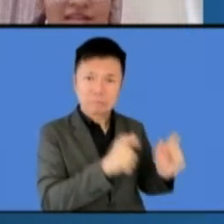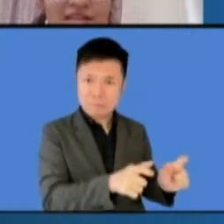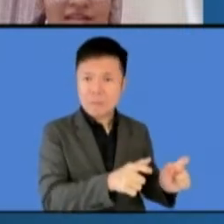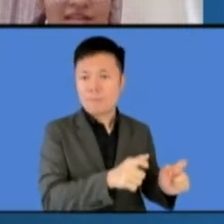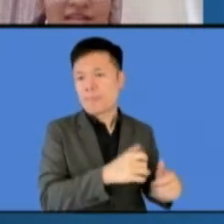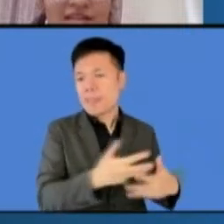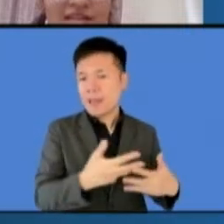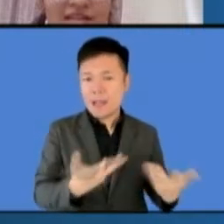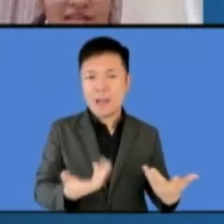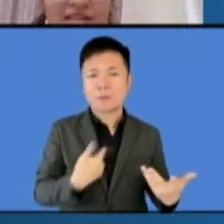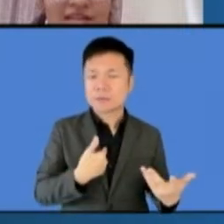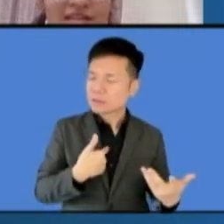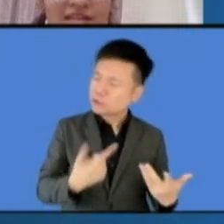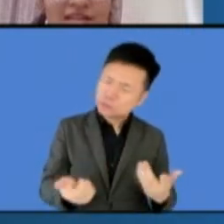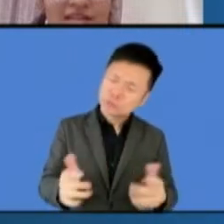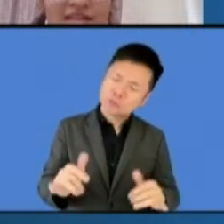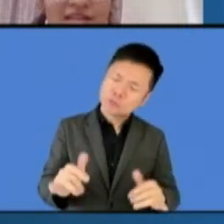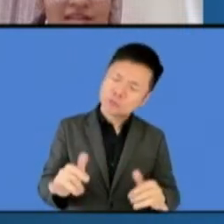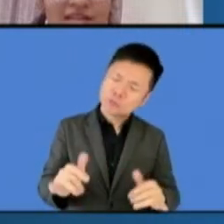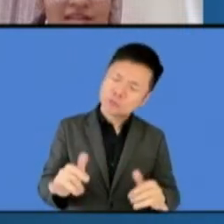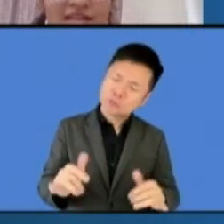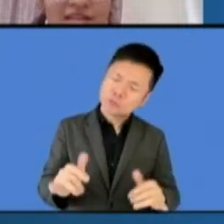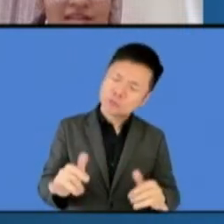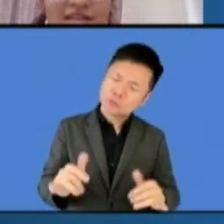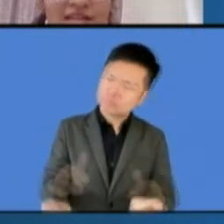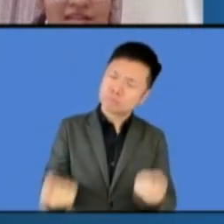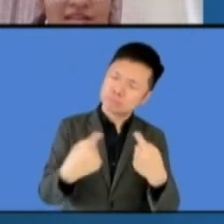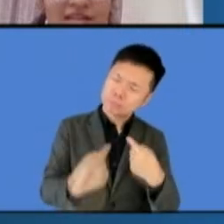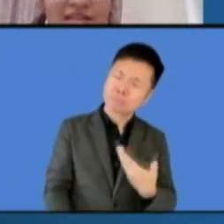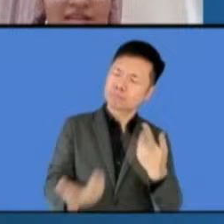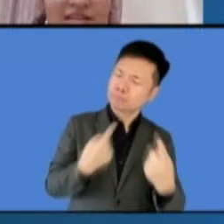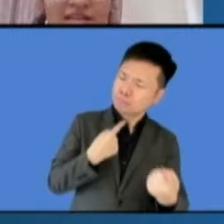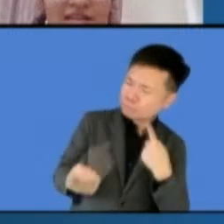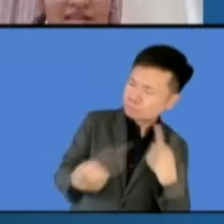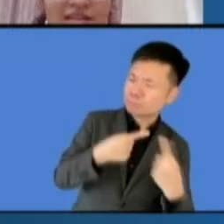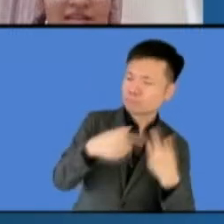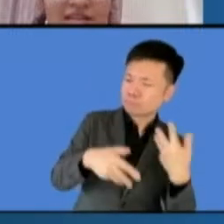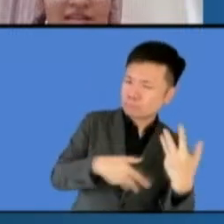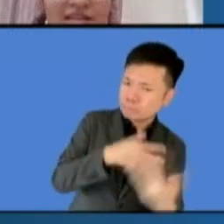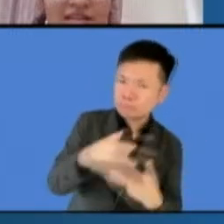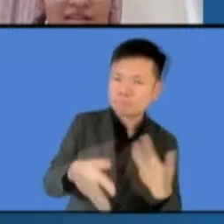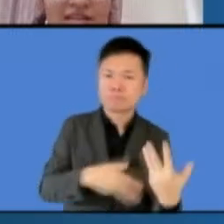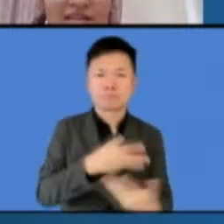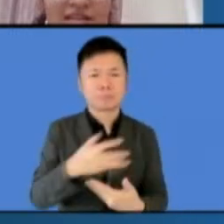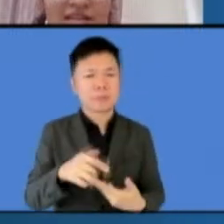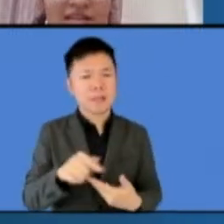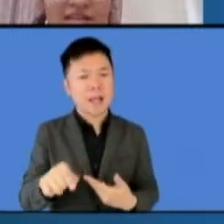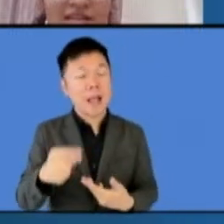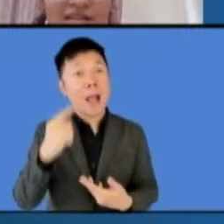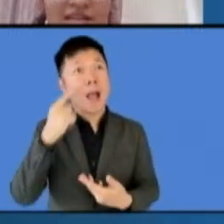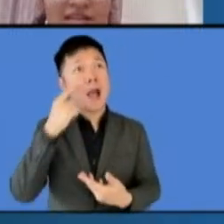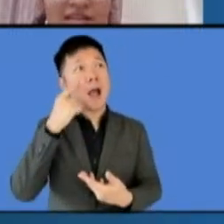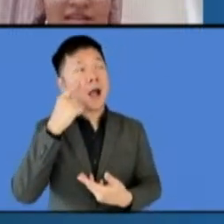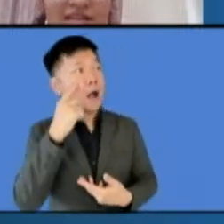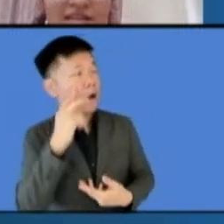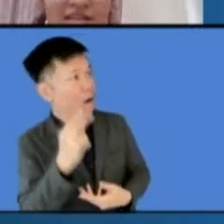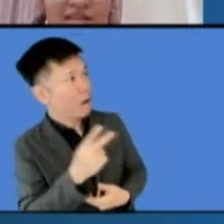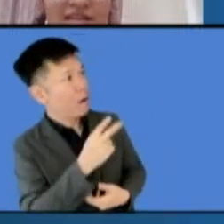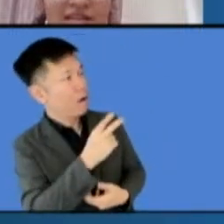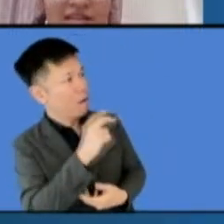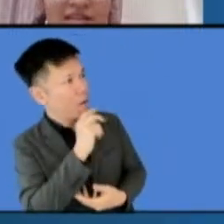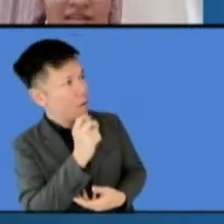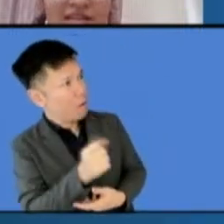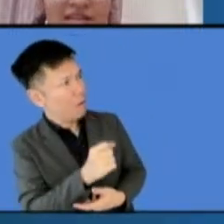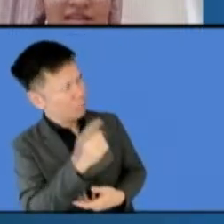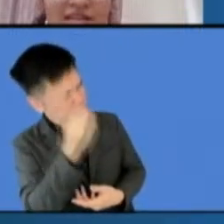the children coming to play with them, to interact with them, will improve their